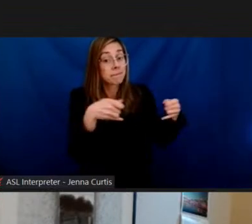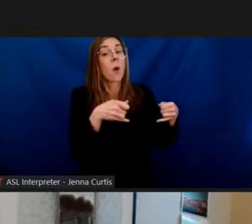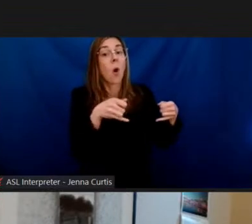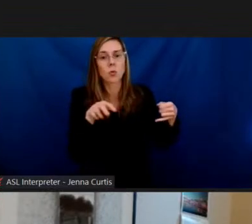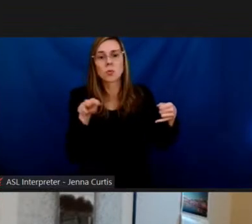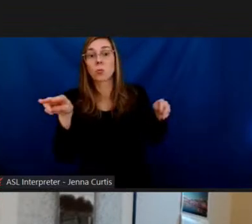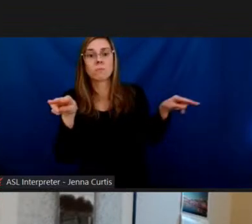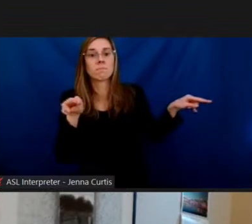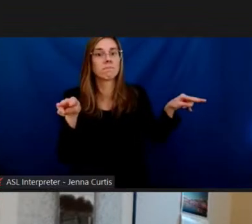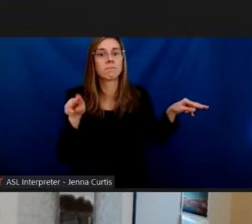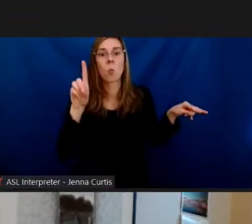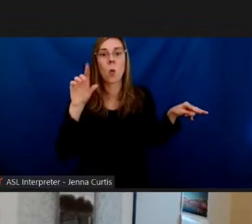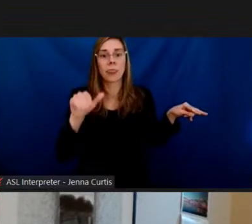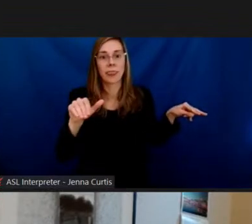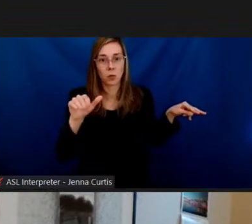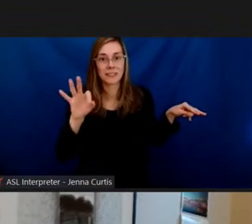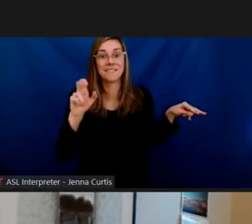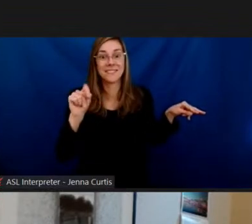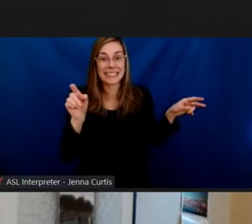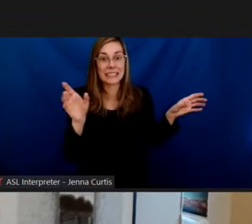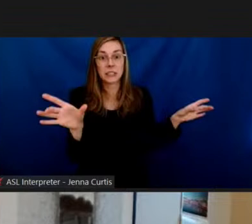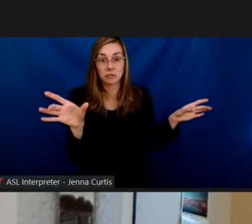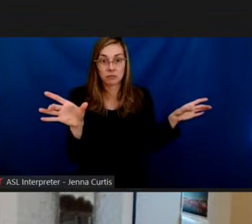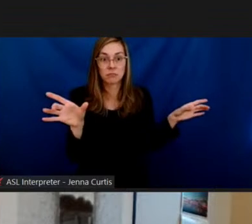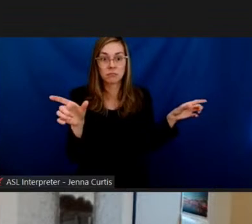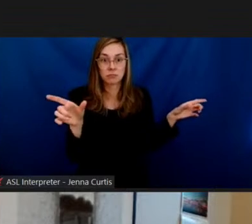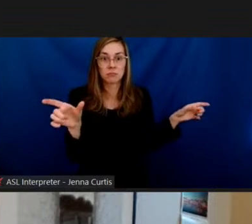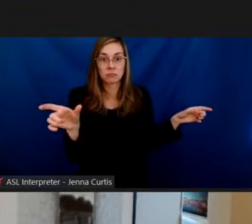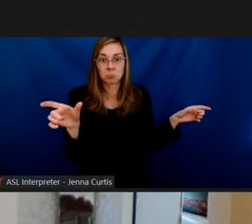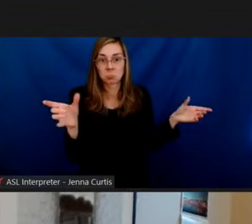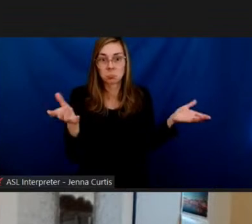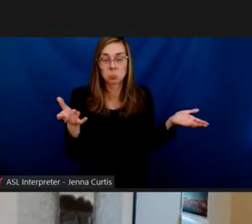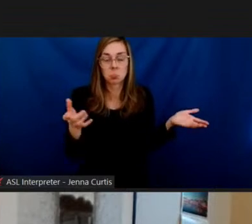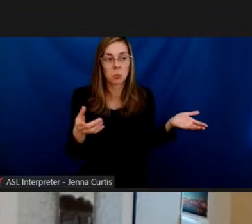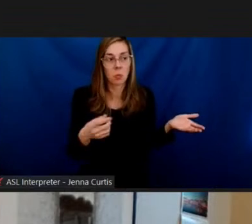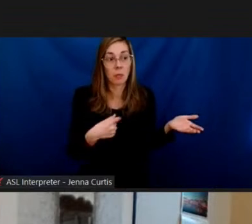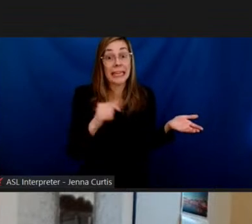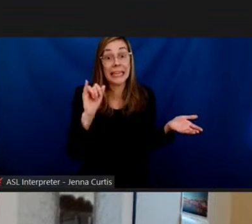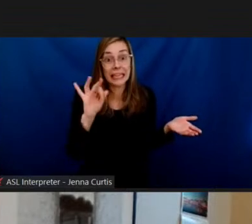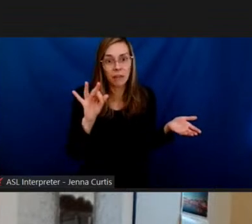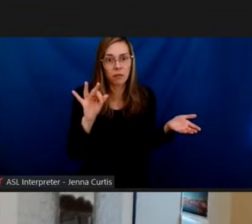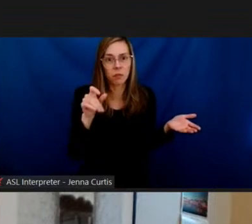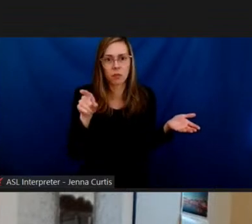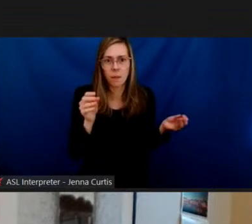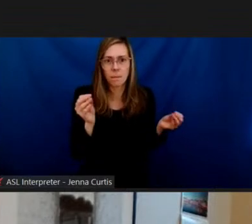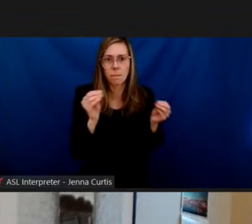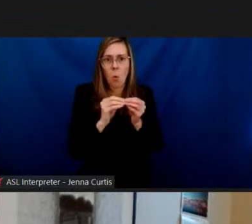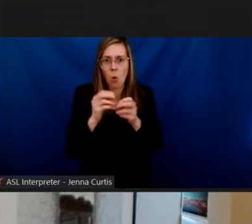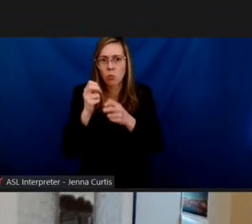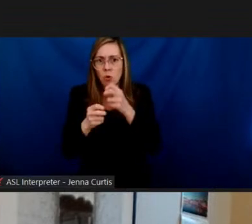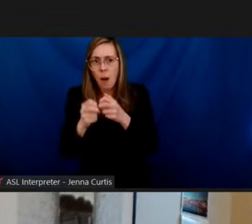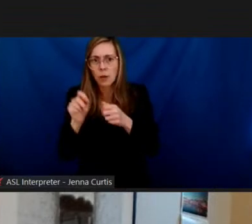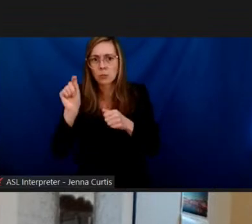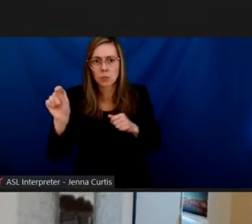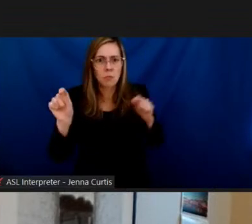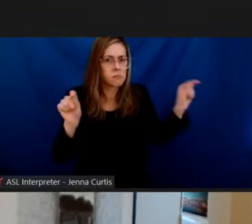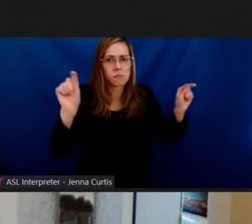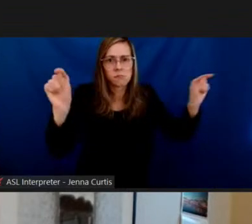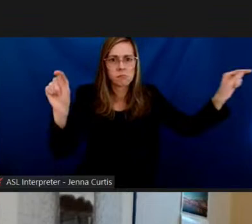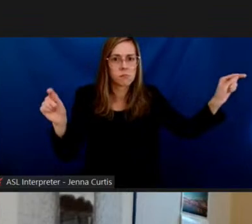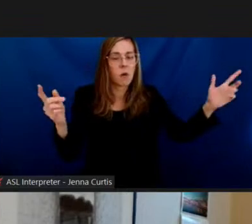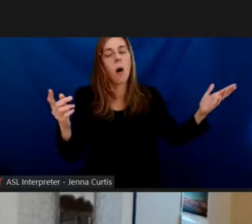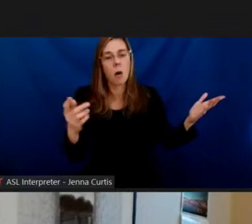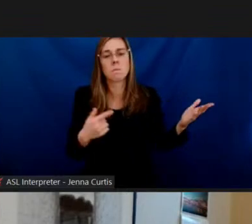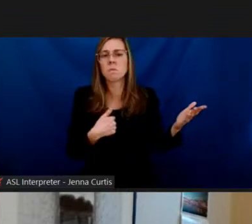beyond that 1,000-foot radius, and I have no particular reason to believe it would, but if it does, we will account for that as well.